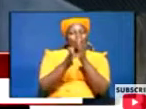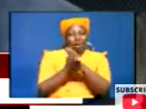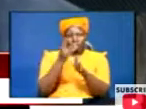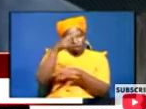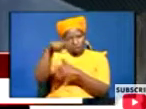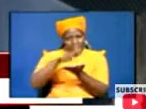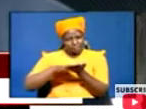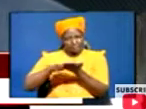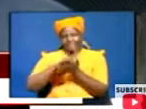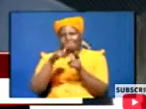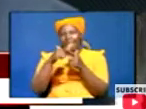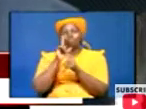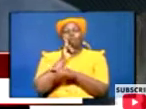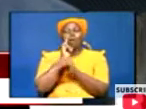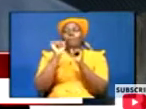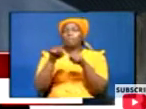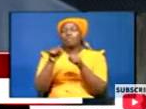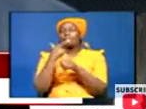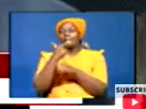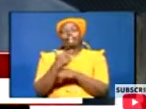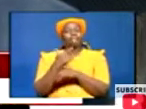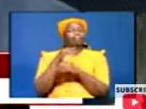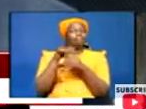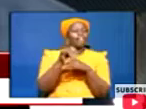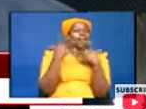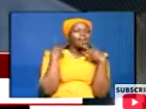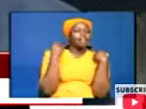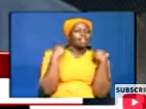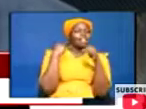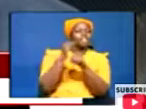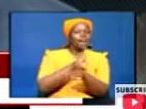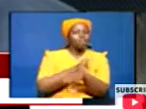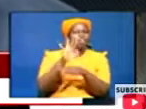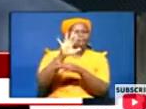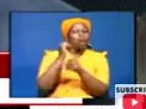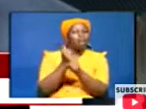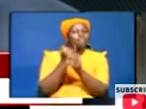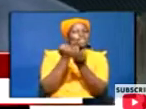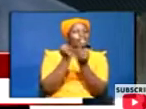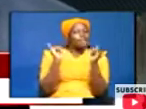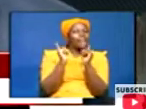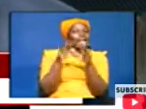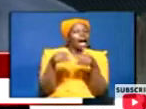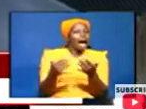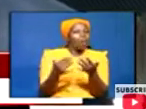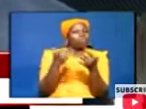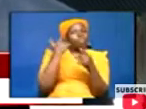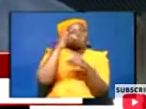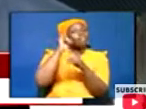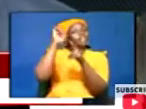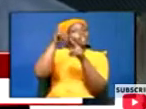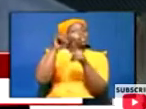how then tomorrow can we say that he is exercising the functions of his office independently and for the purposes for